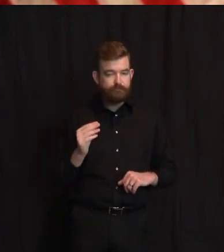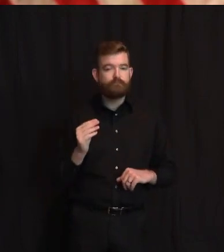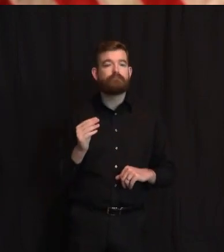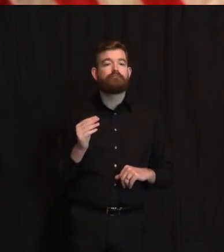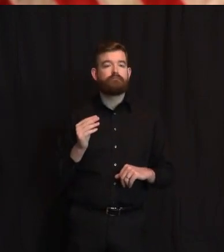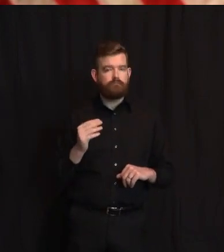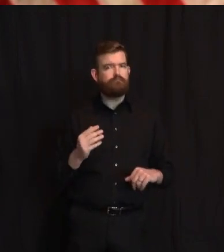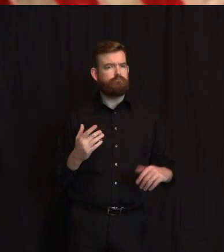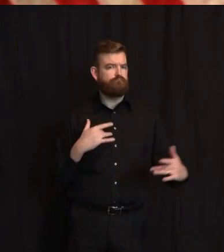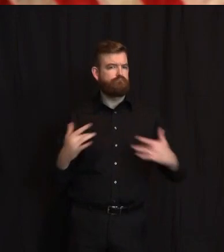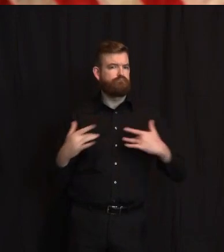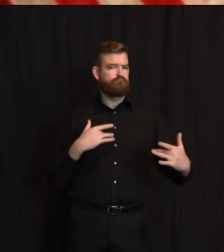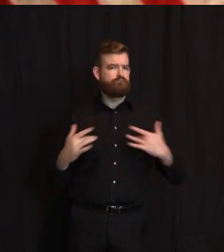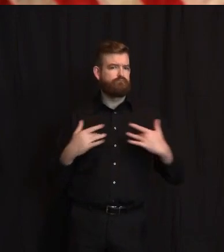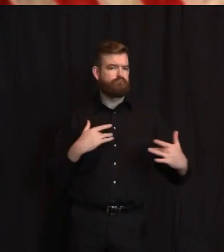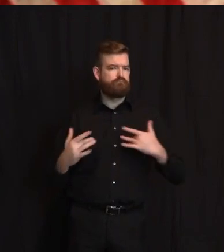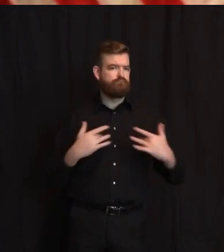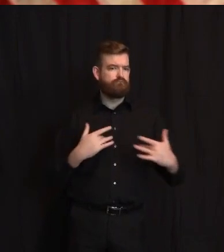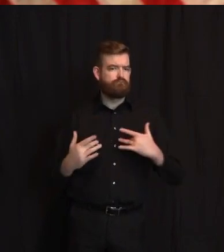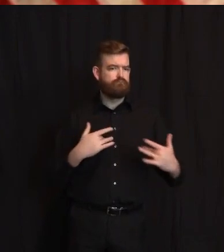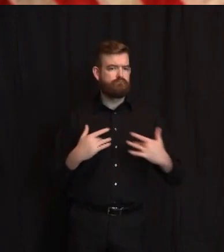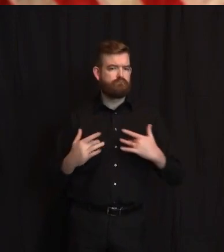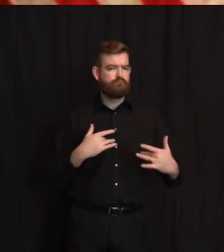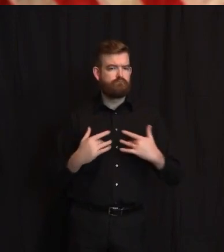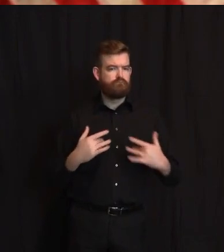and maybe one of the hardest nuts we have to